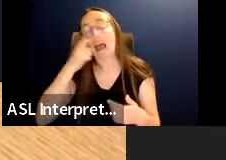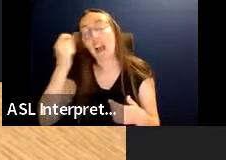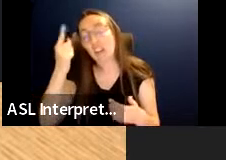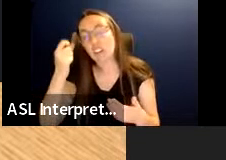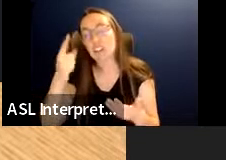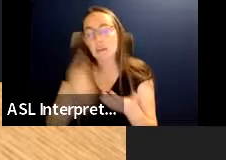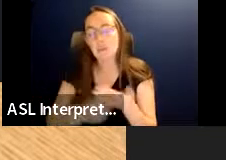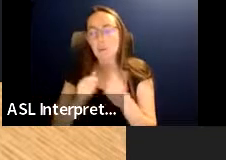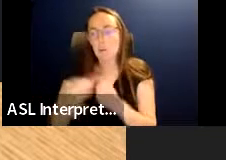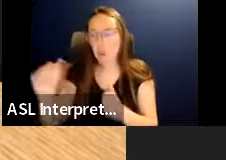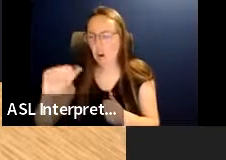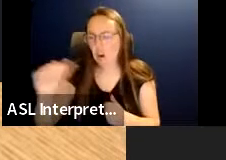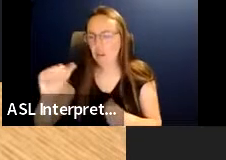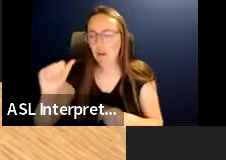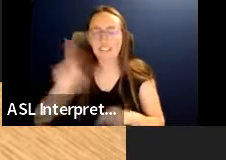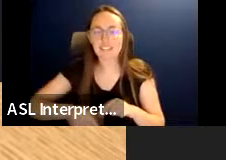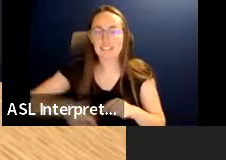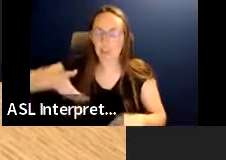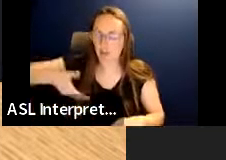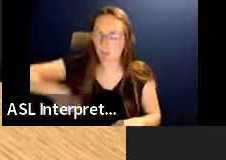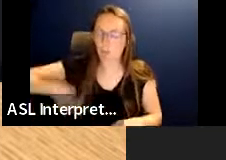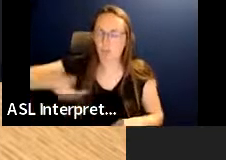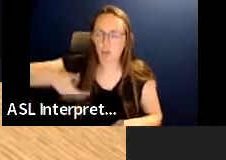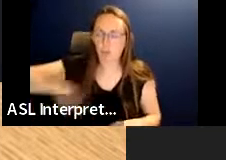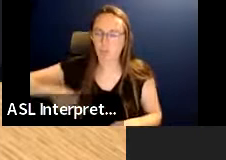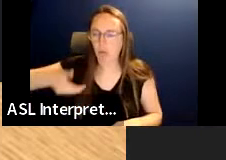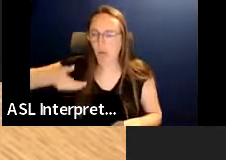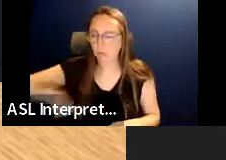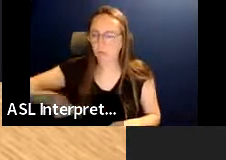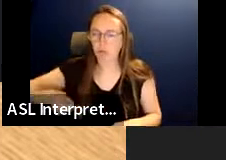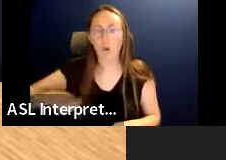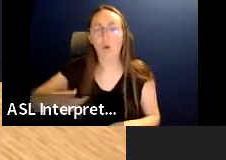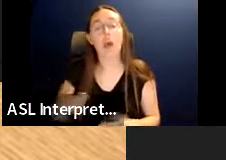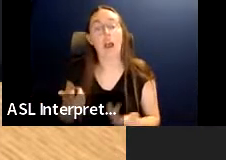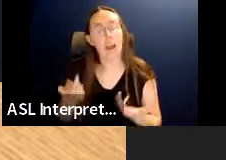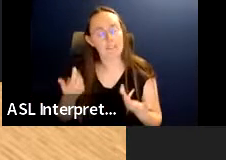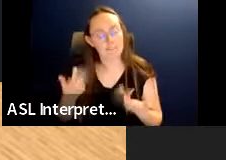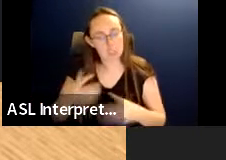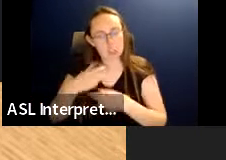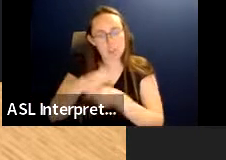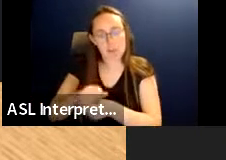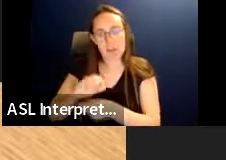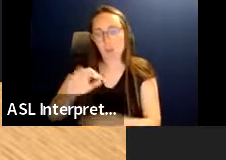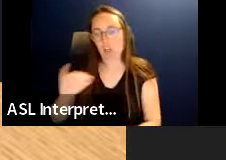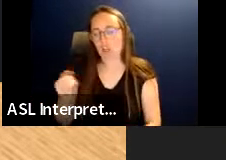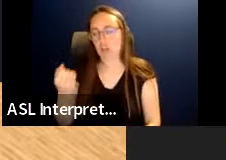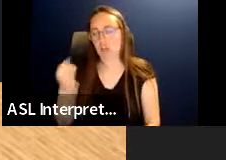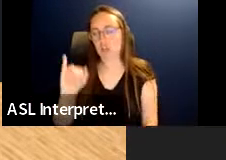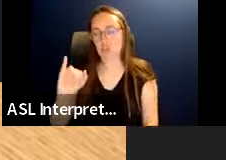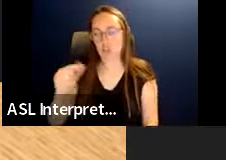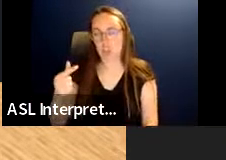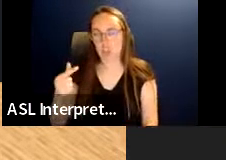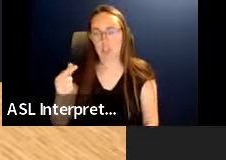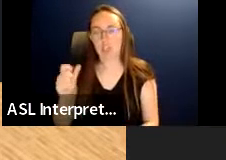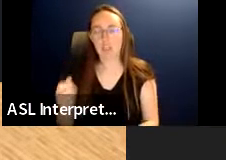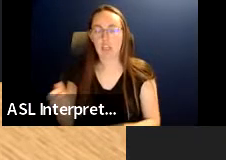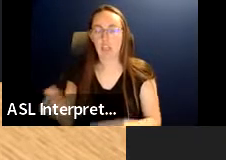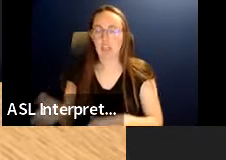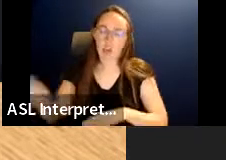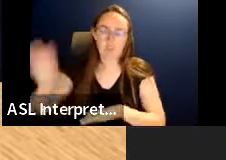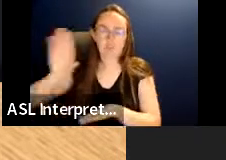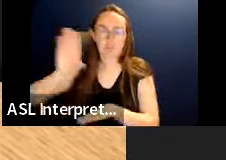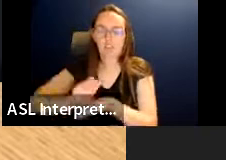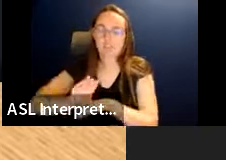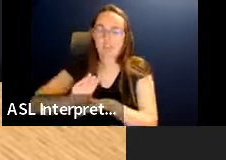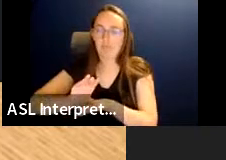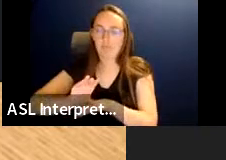tools. So I created a jig out of Instamorph that you can just pop the tool into this jig and